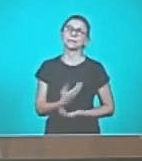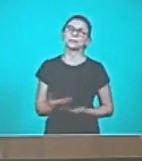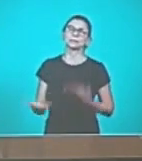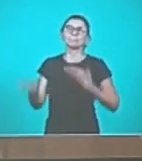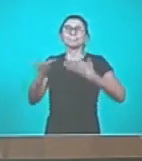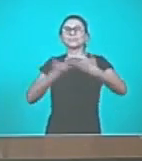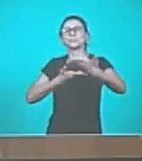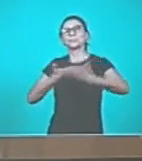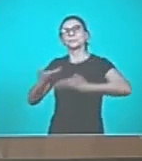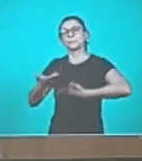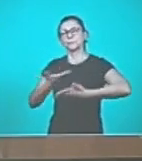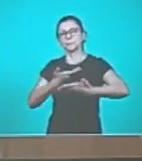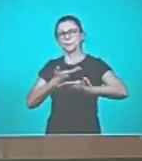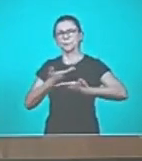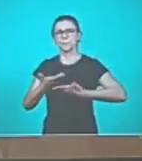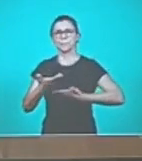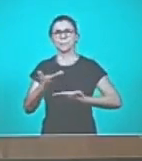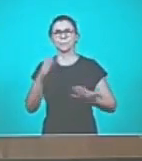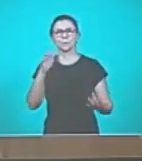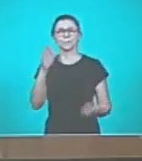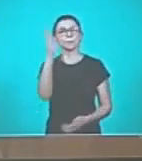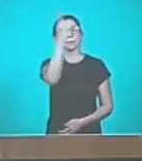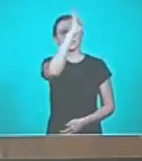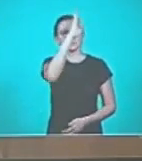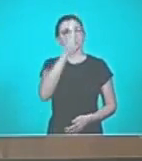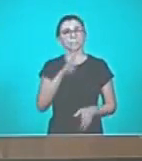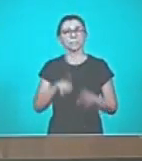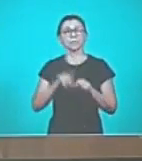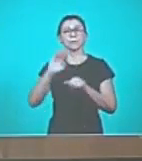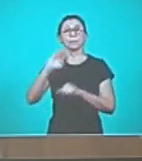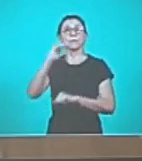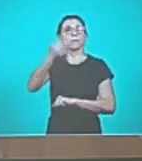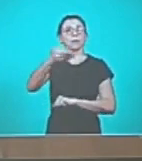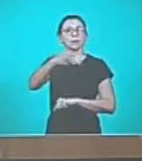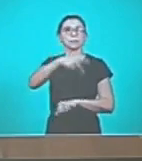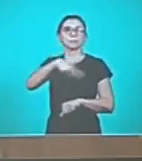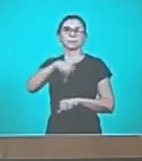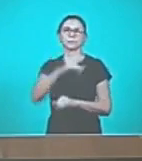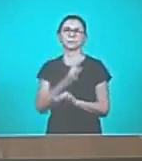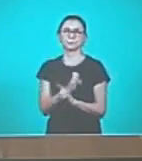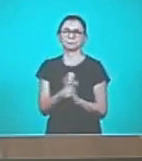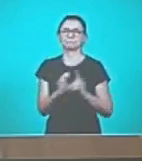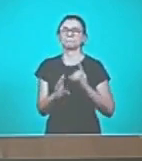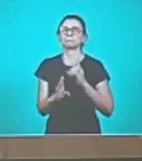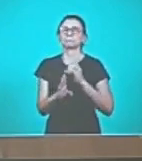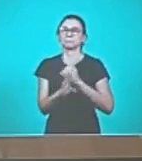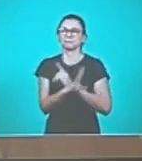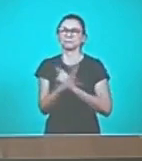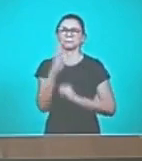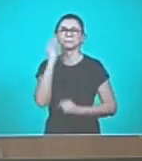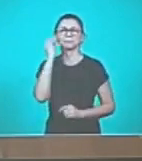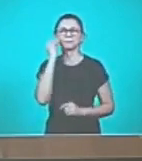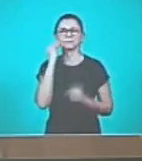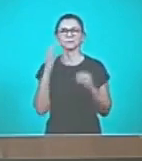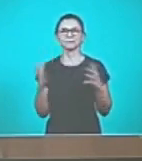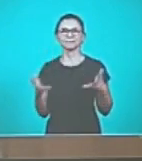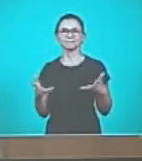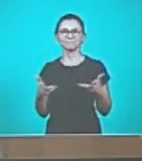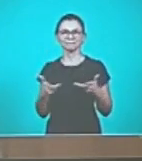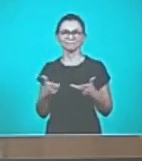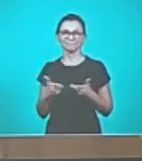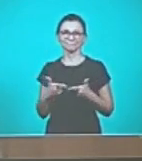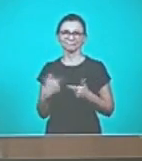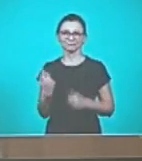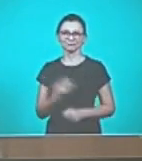There's a participation, there's a complete integration in Brazil and also abroad to the Sunday school and the